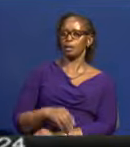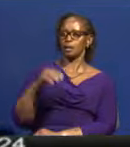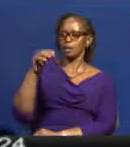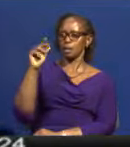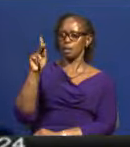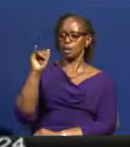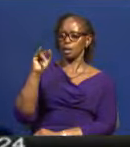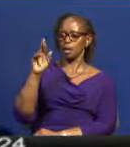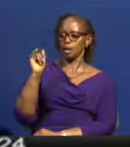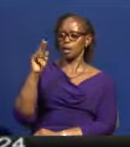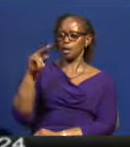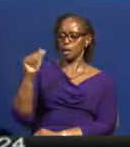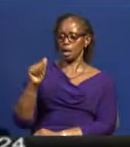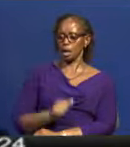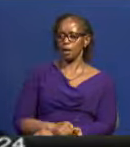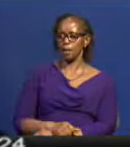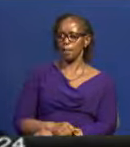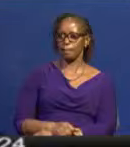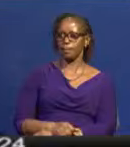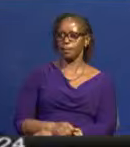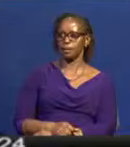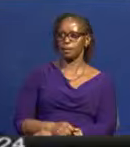Geoffrey Kiringa Waroko,